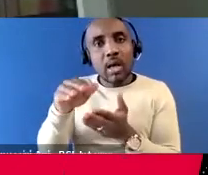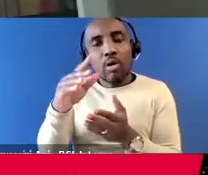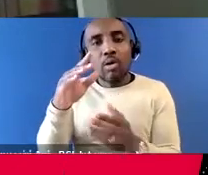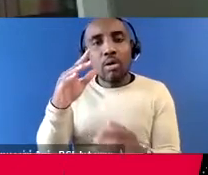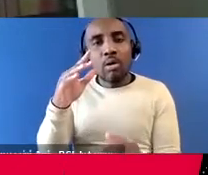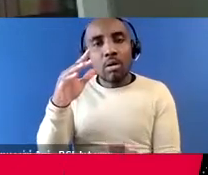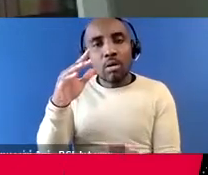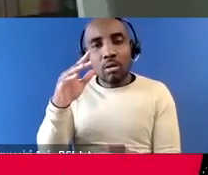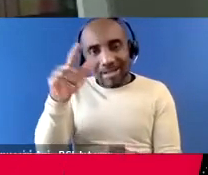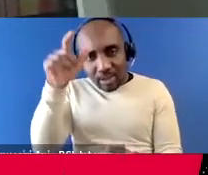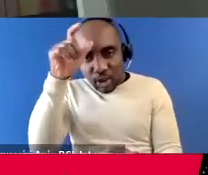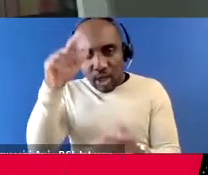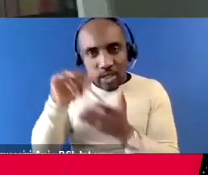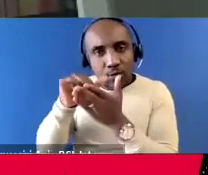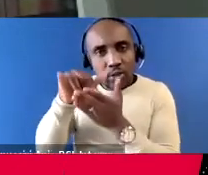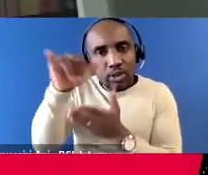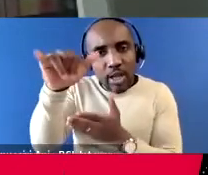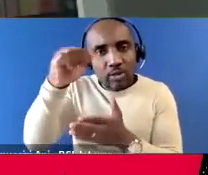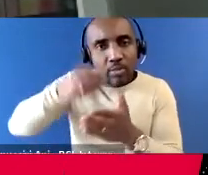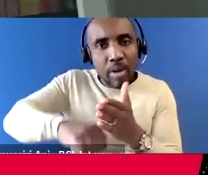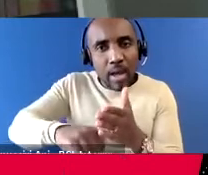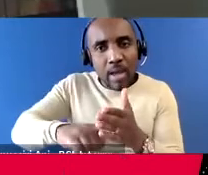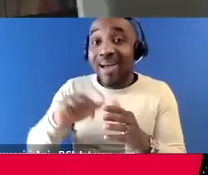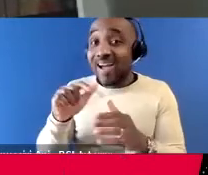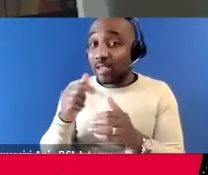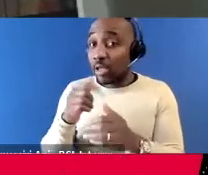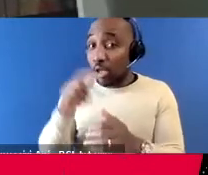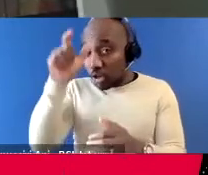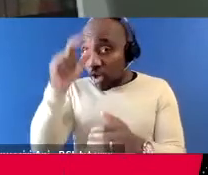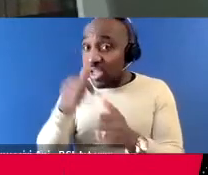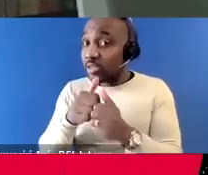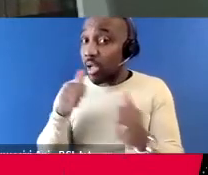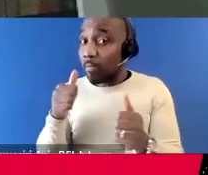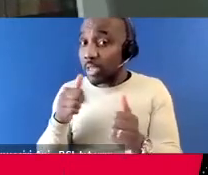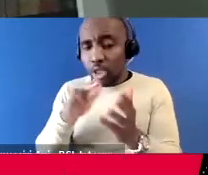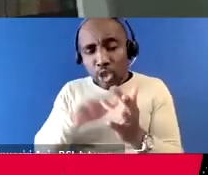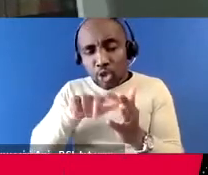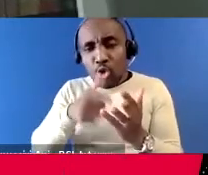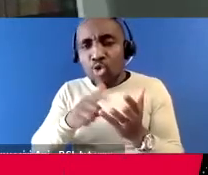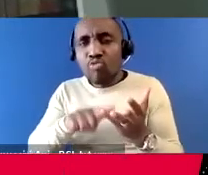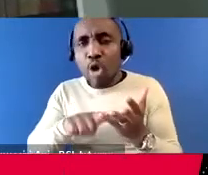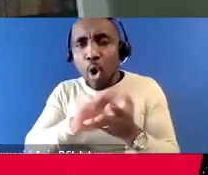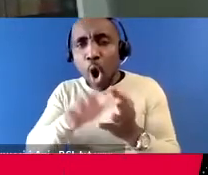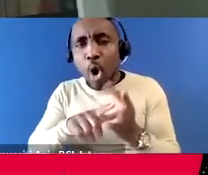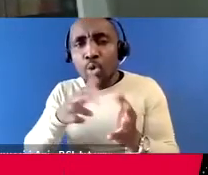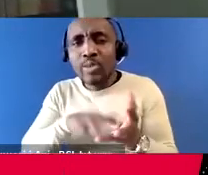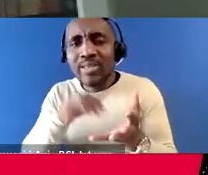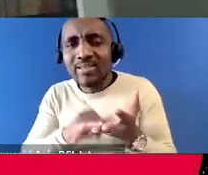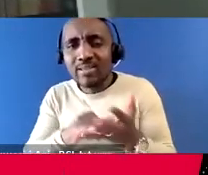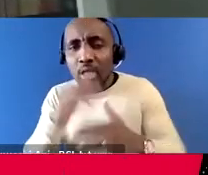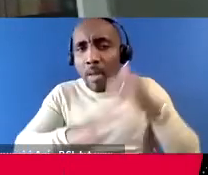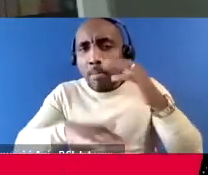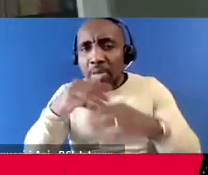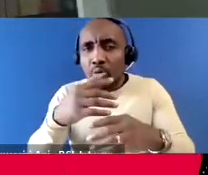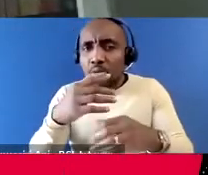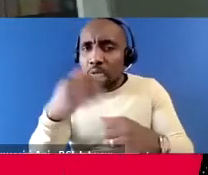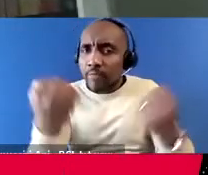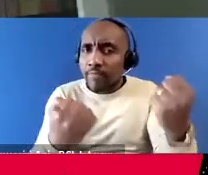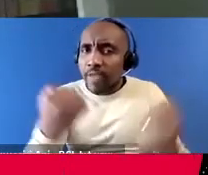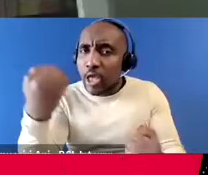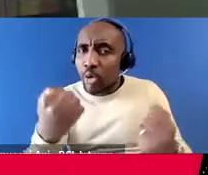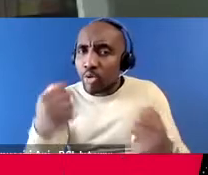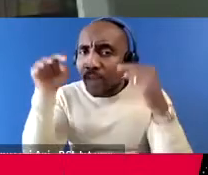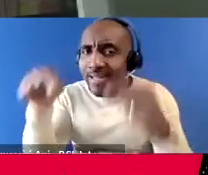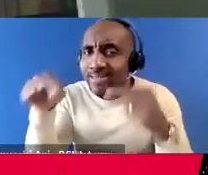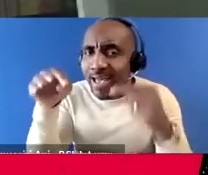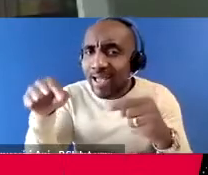with Turkish company, I think Neural Holdings, to build attack vehicles. And Erdogan's